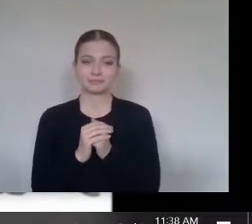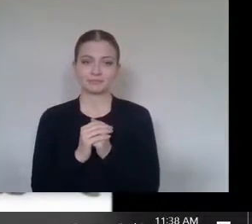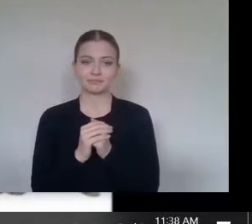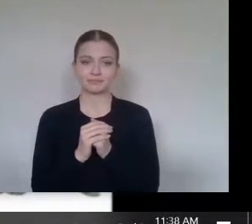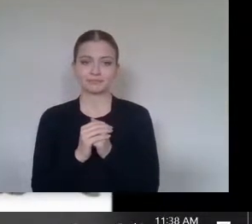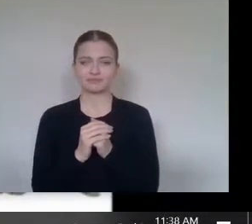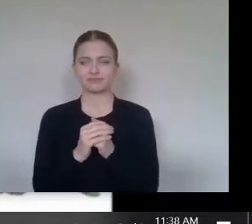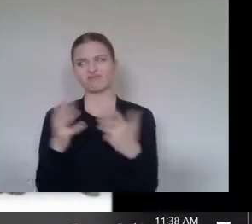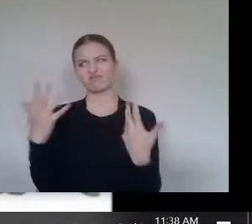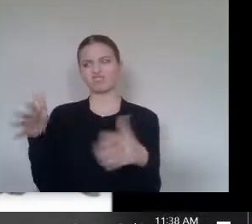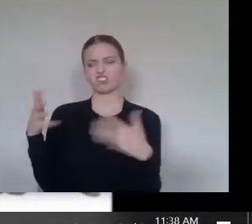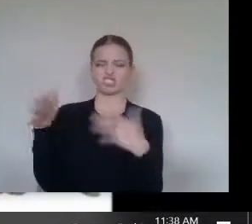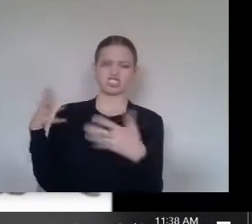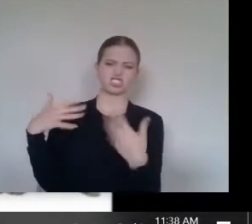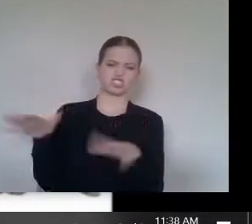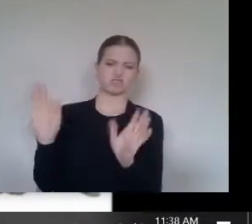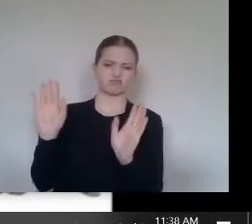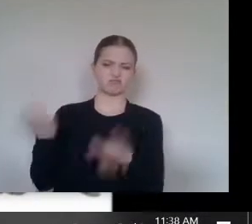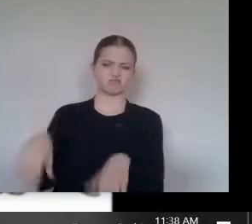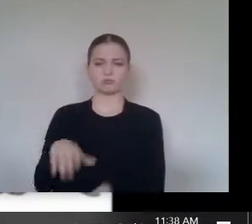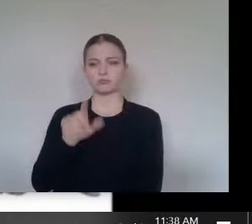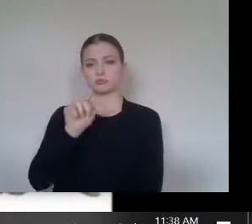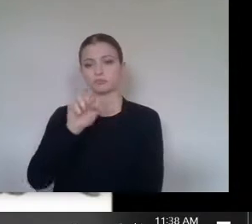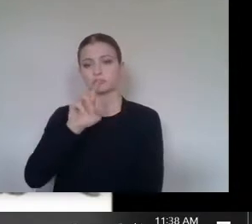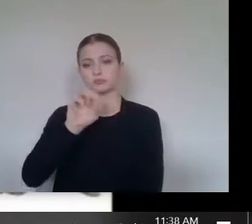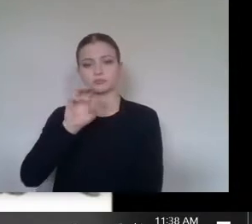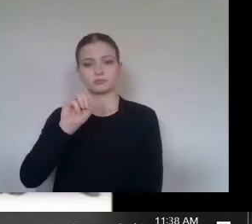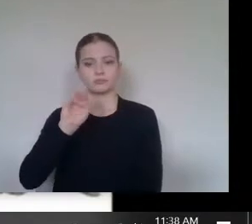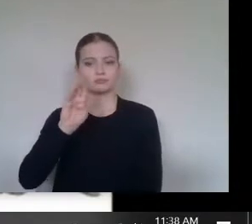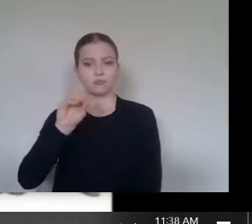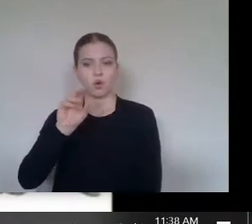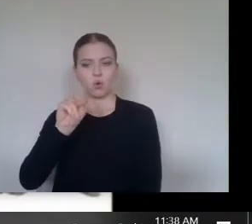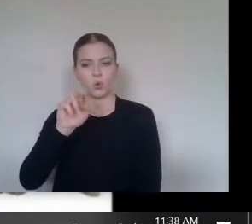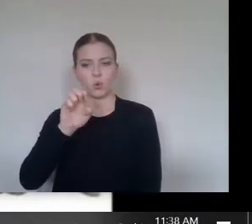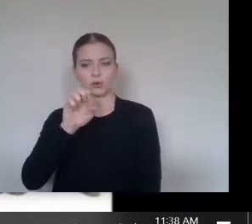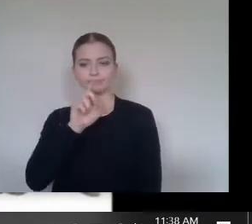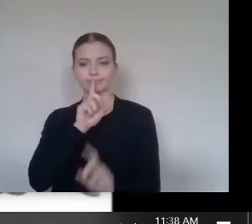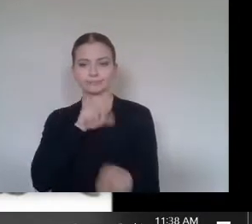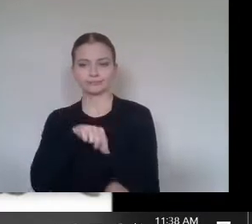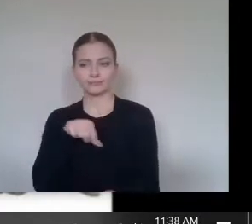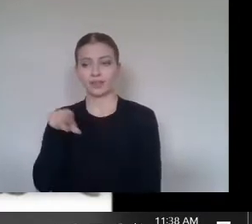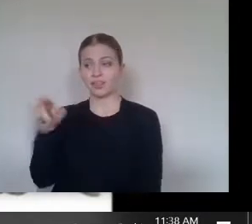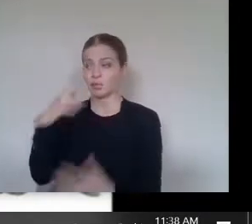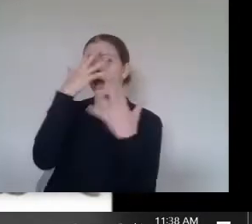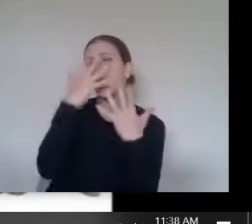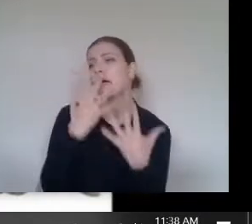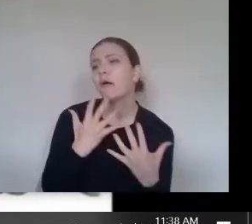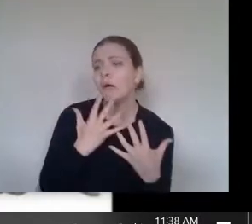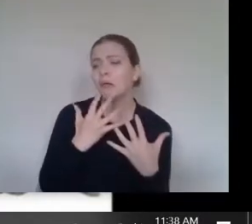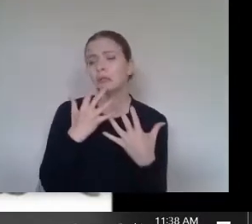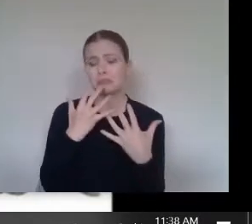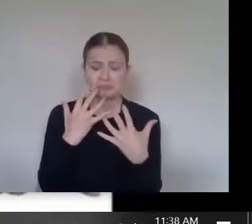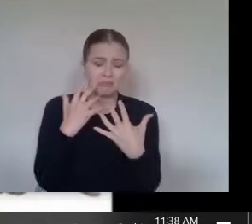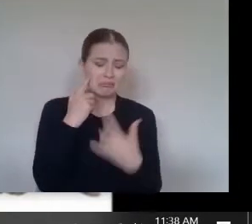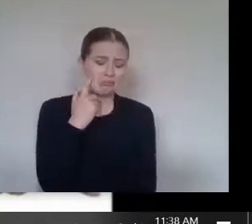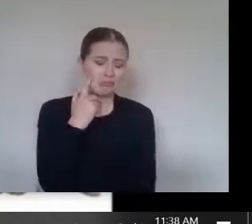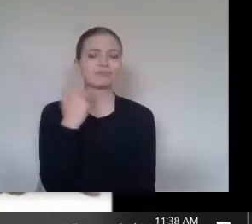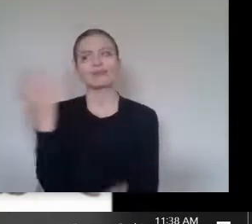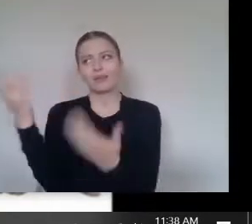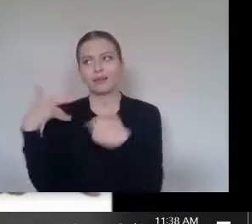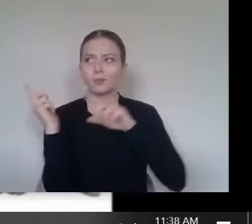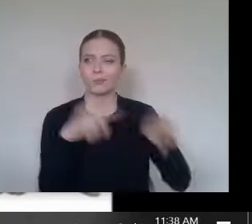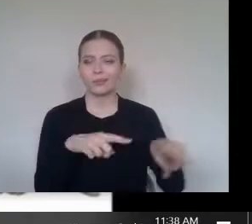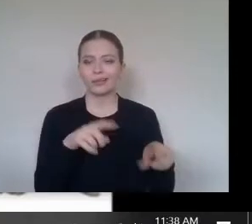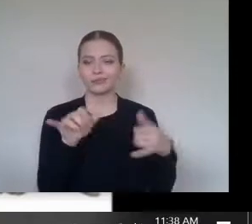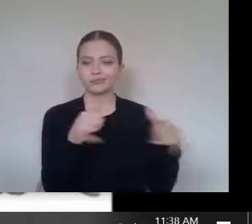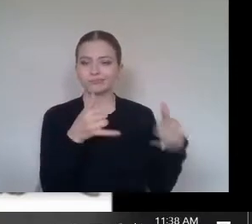Leave the French horns alone, the trombone said. They were in such a state that we took them out to the club to cheer them up. We ordered a few bottles